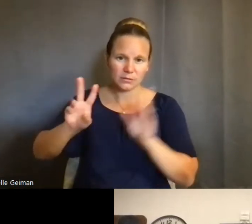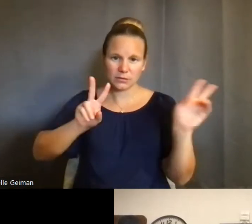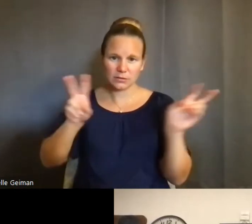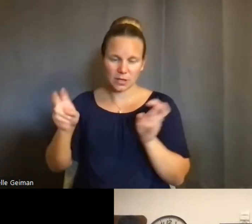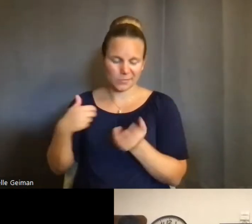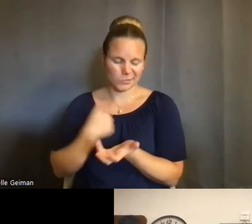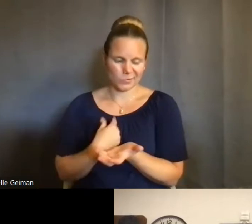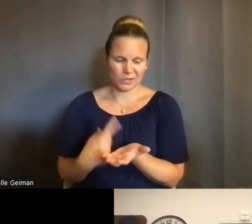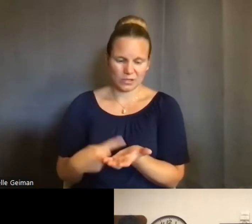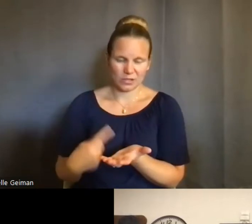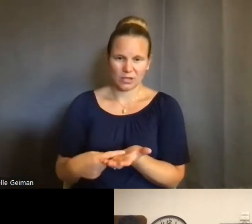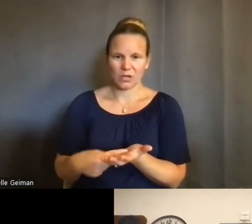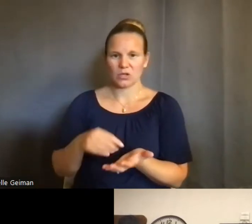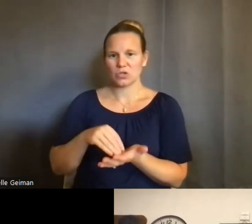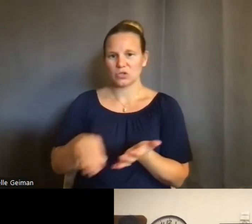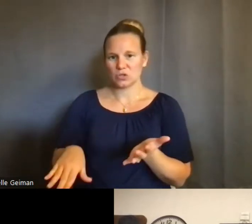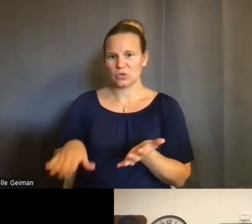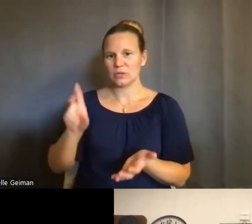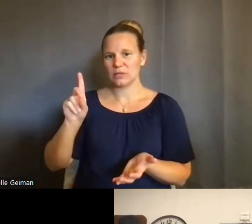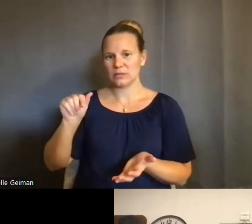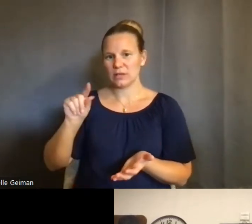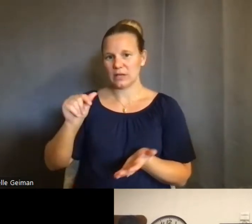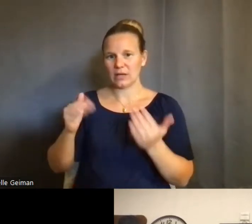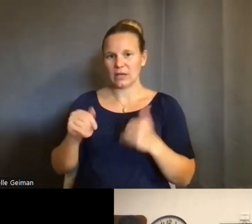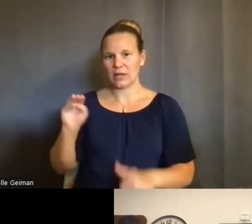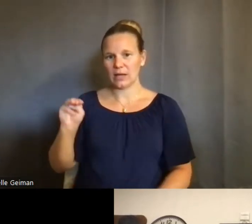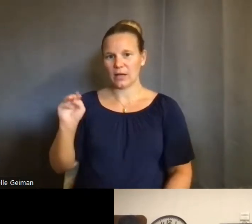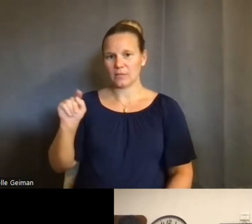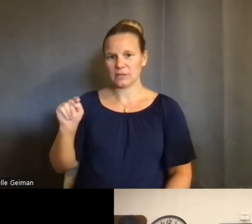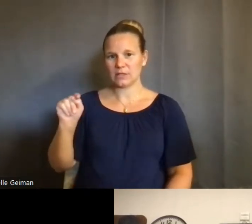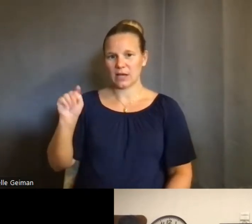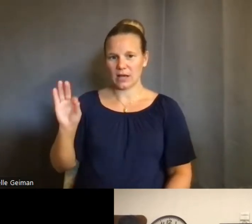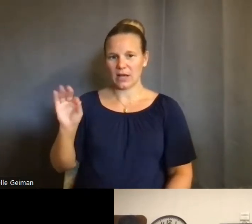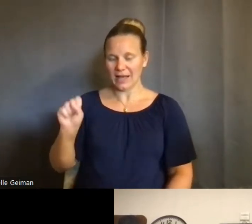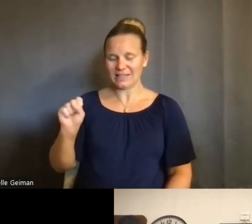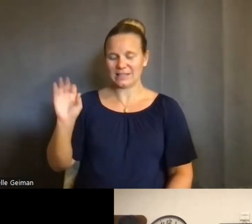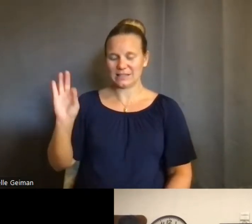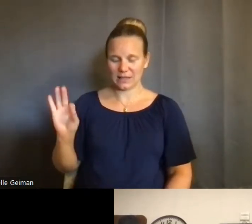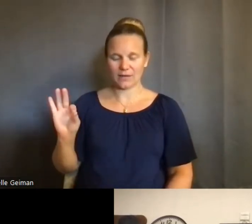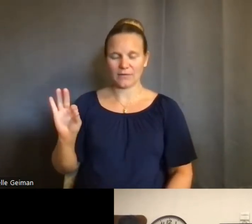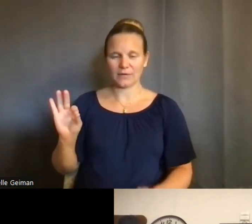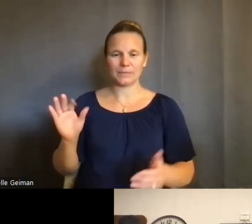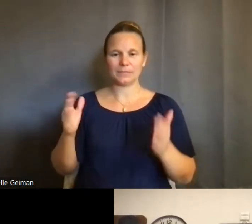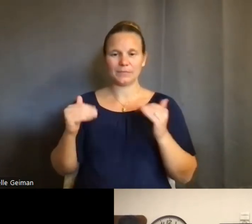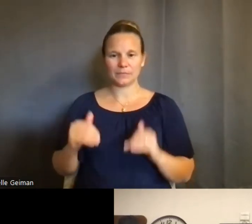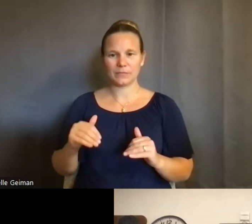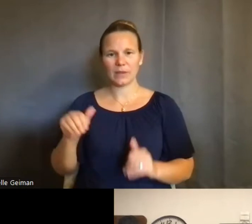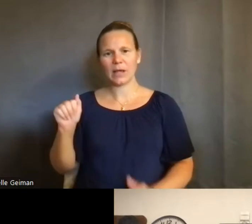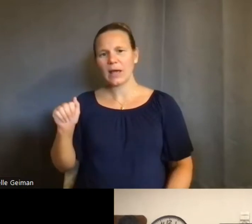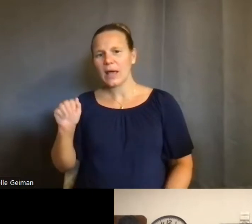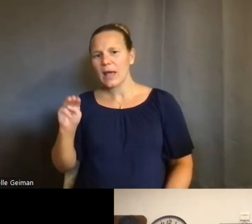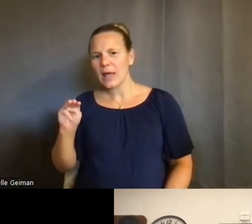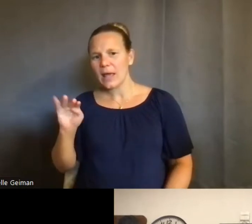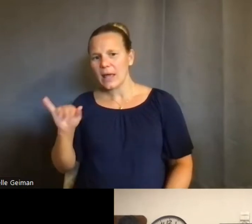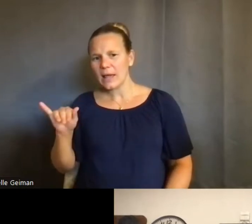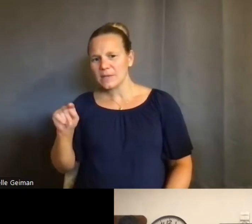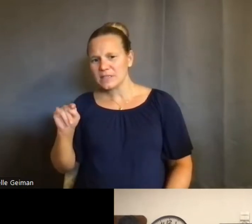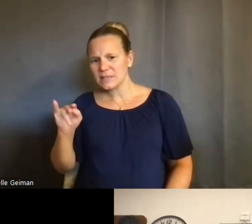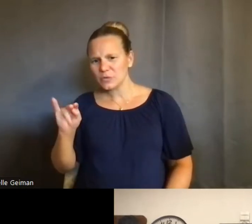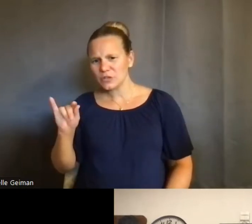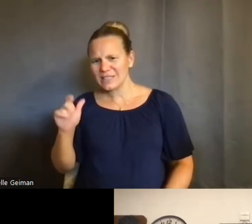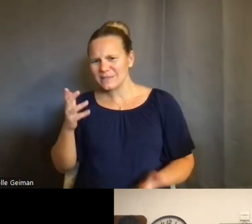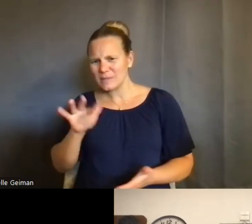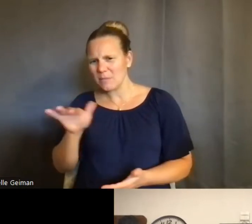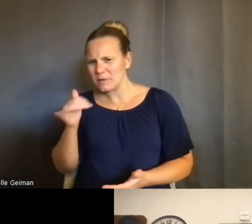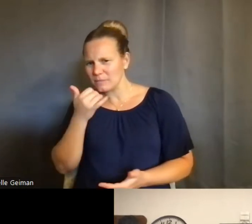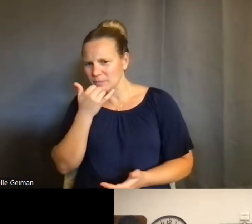data, MTSS, and support for students. Okay. Thank you. We have a question here from Amy Tingaridis. Amy, I hope I pronounced your last name right. It's